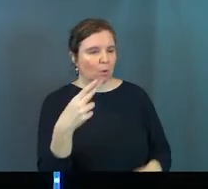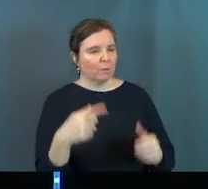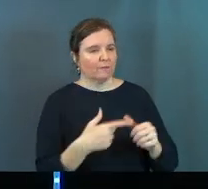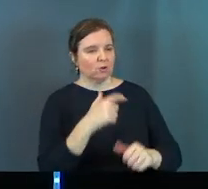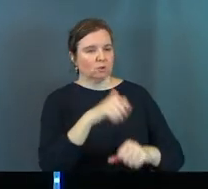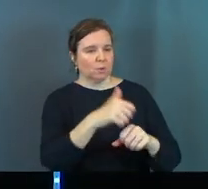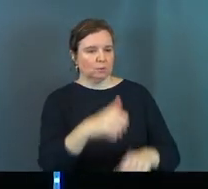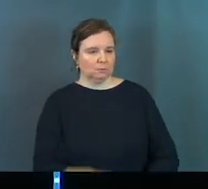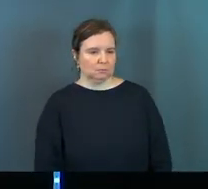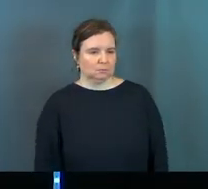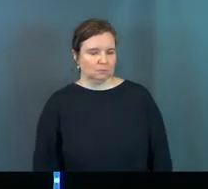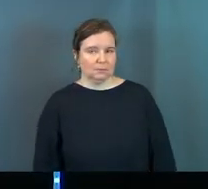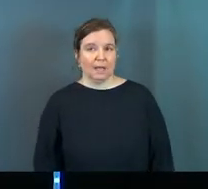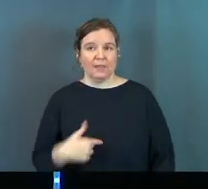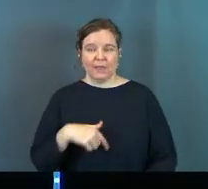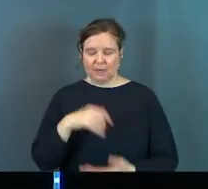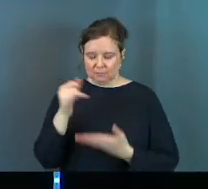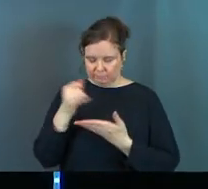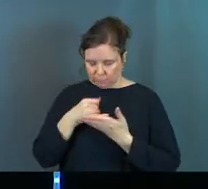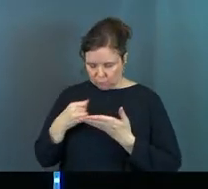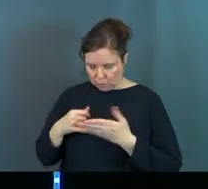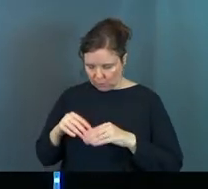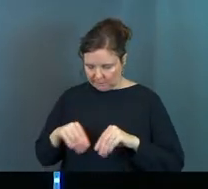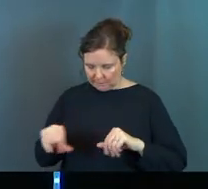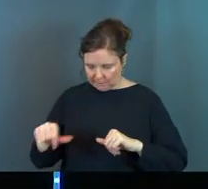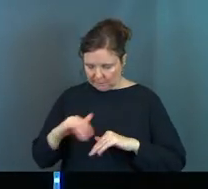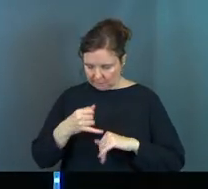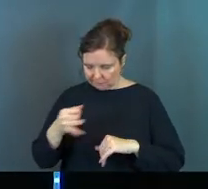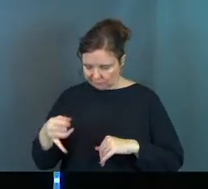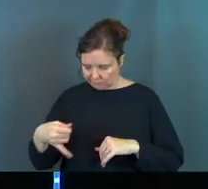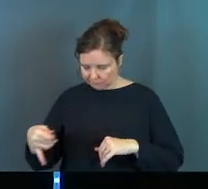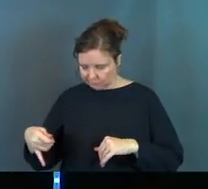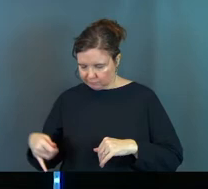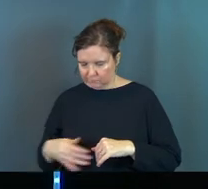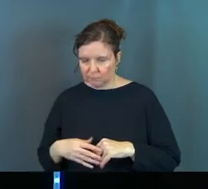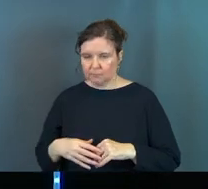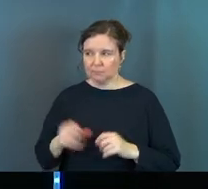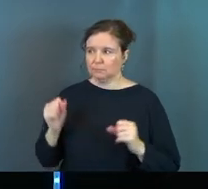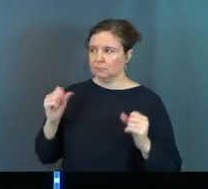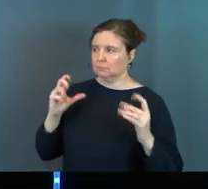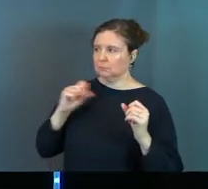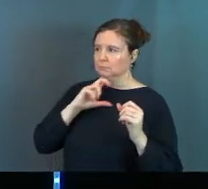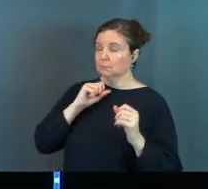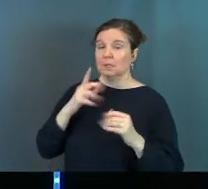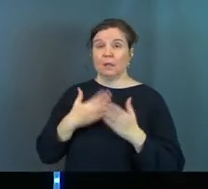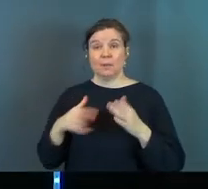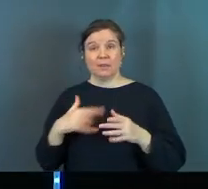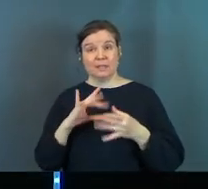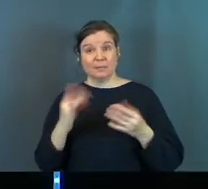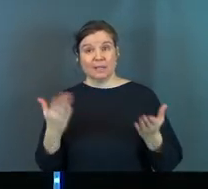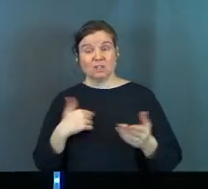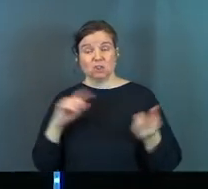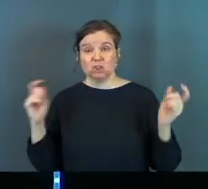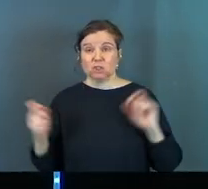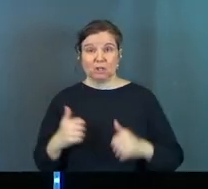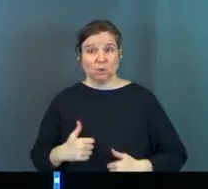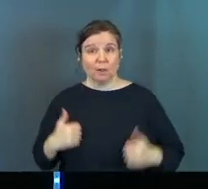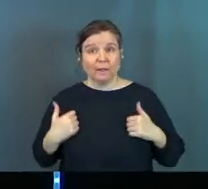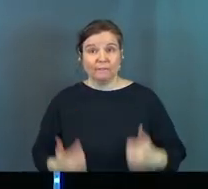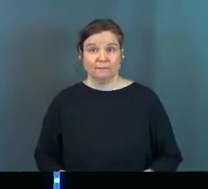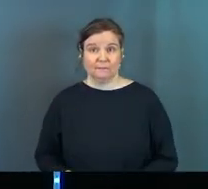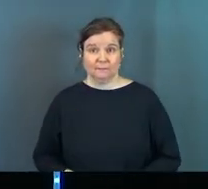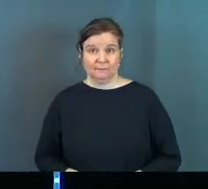first stone. And then he stooped down again and he wrote in the dust. Some of you guys, this passage right here changed your